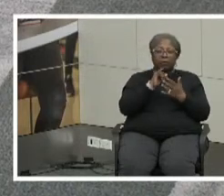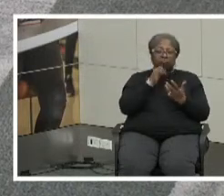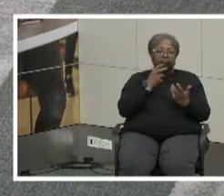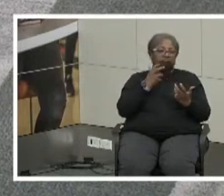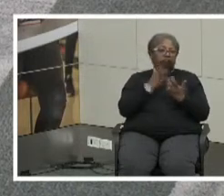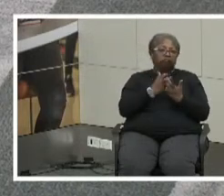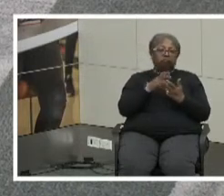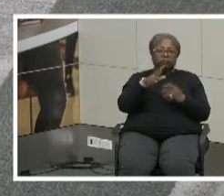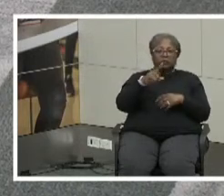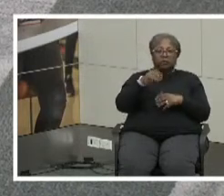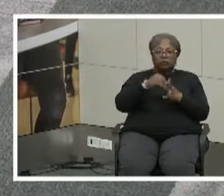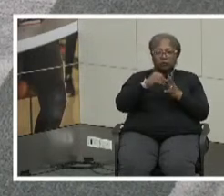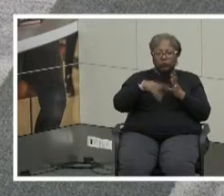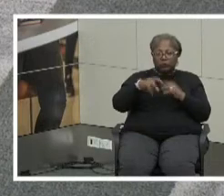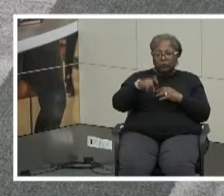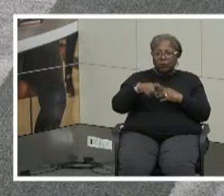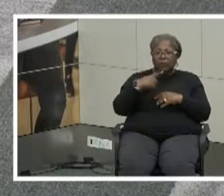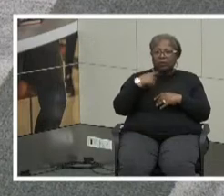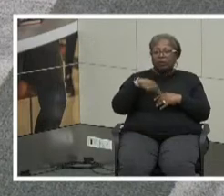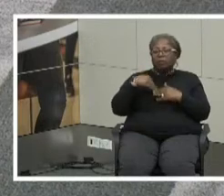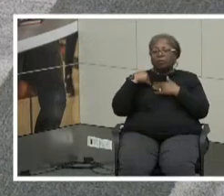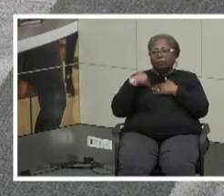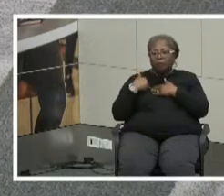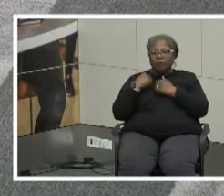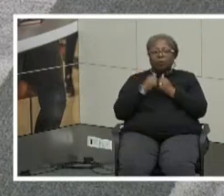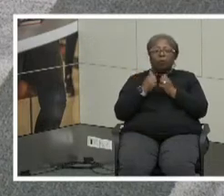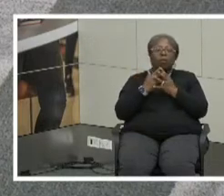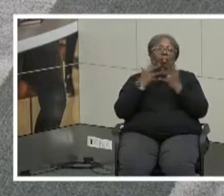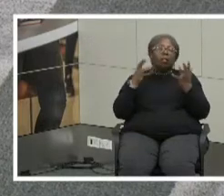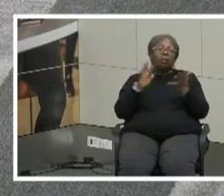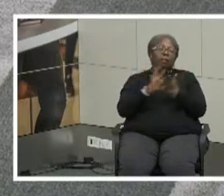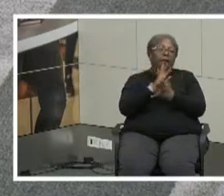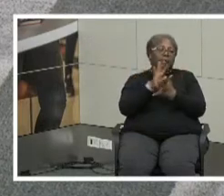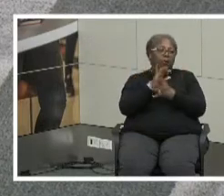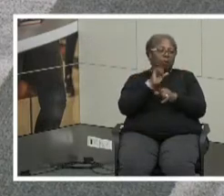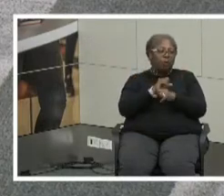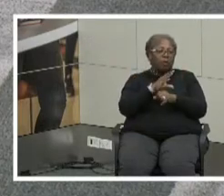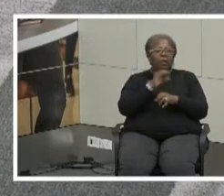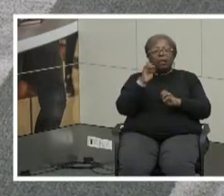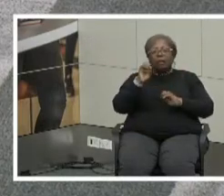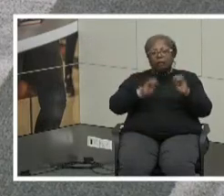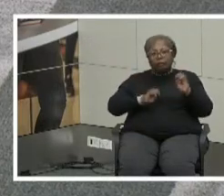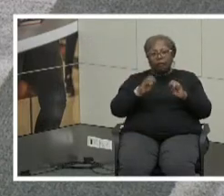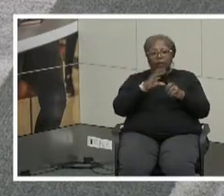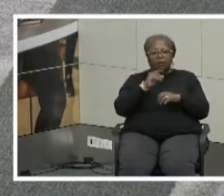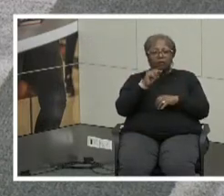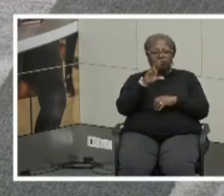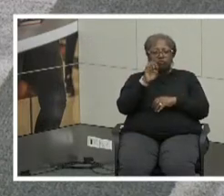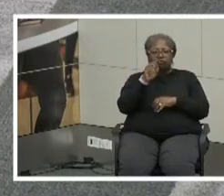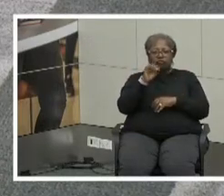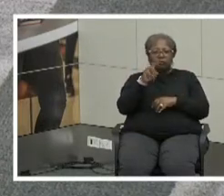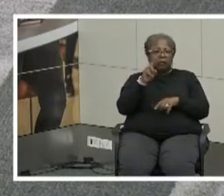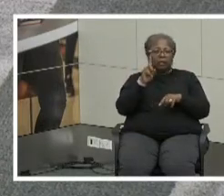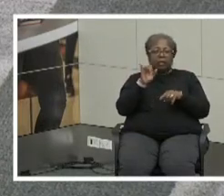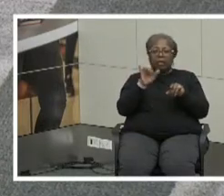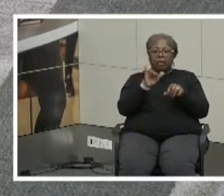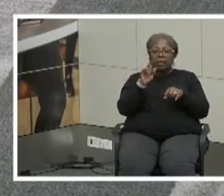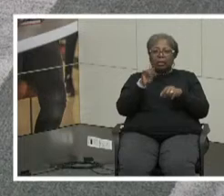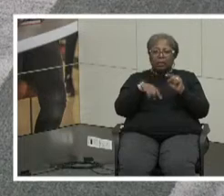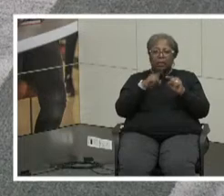students needs they are burdened with excessive paperwork and assessments and are treated like they can't be